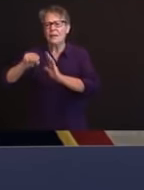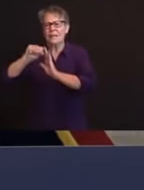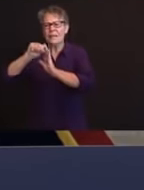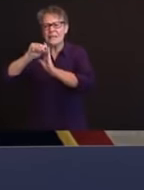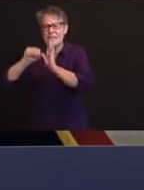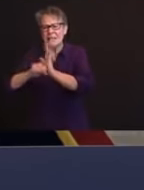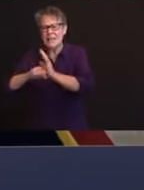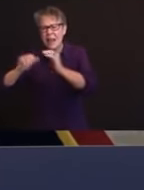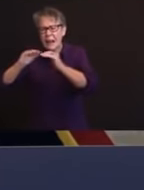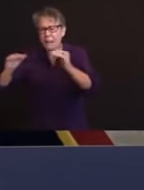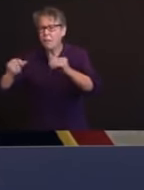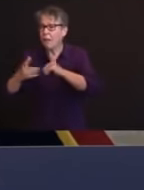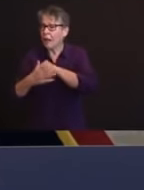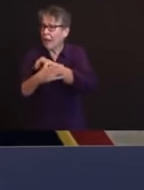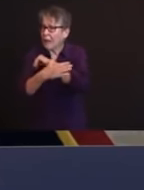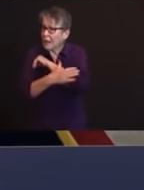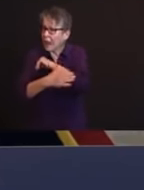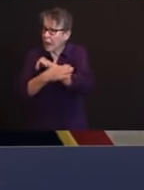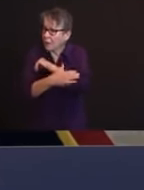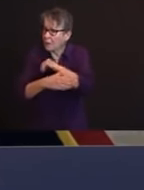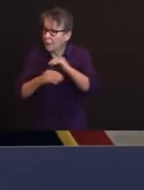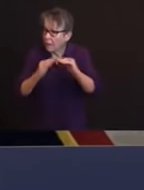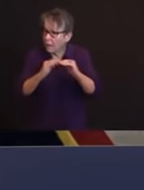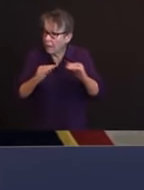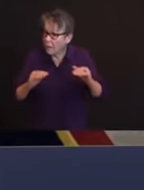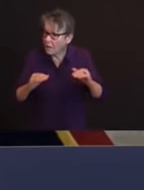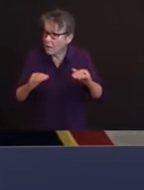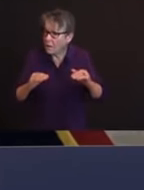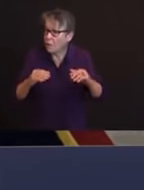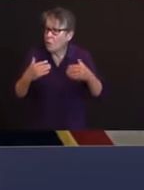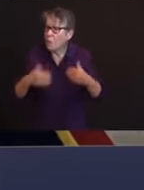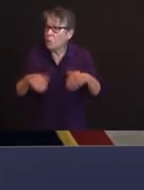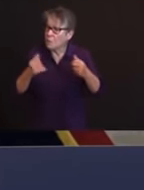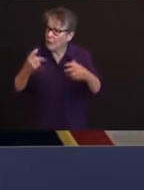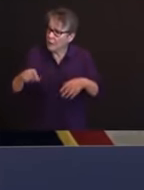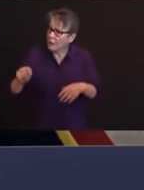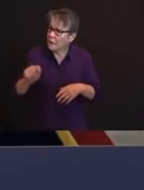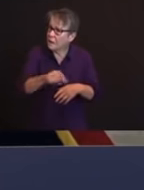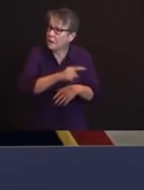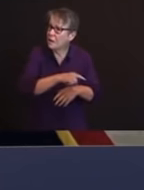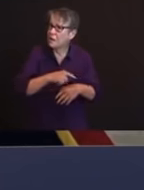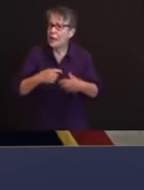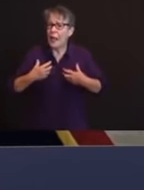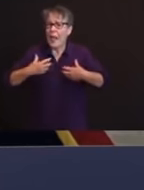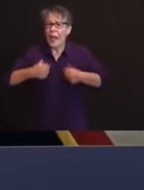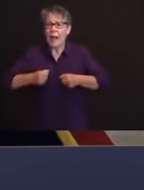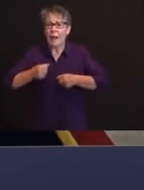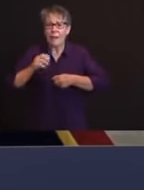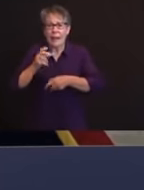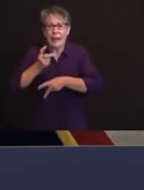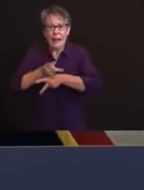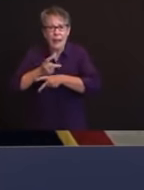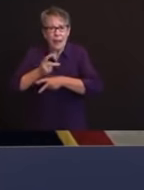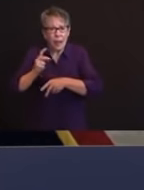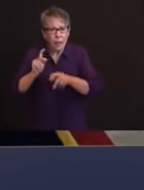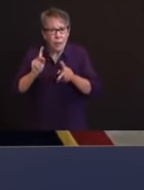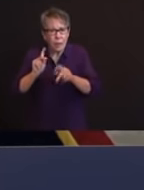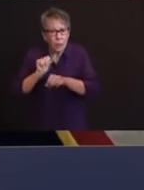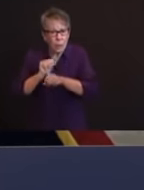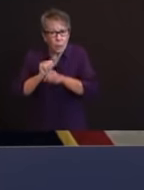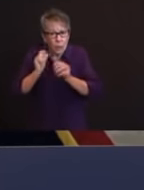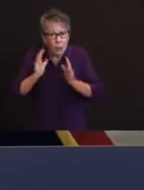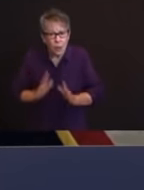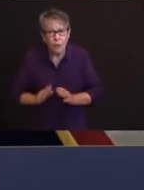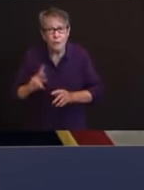our teachers, our essential workers, and so many other fellow New Jerseyans have been stepping up in this crisis. I